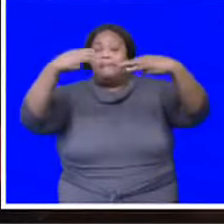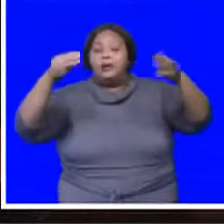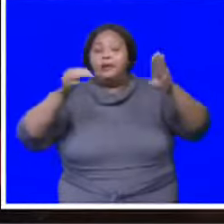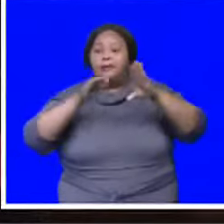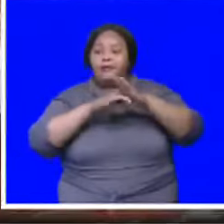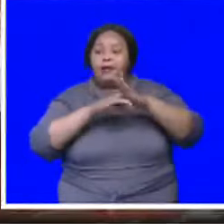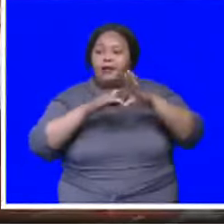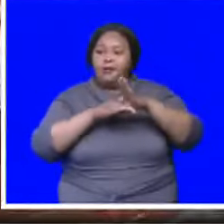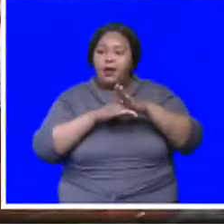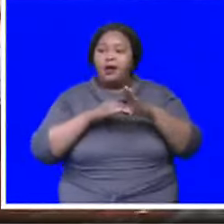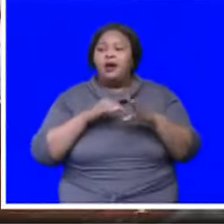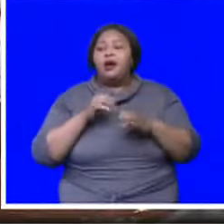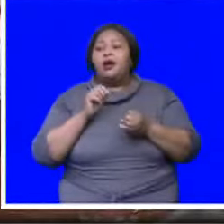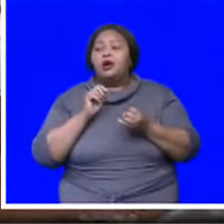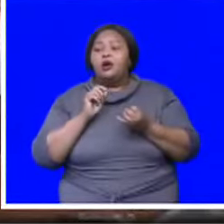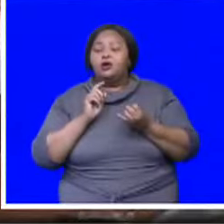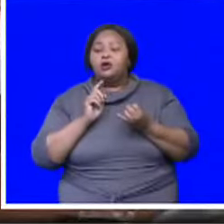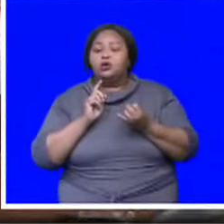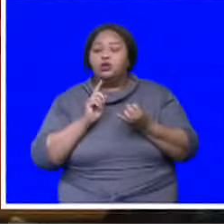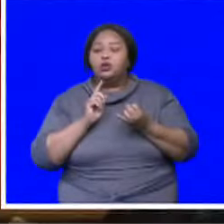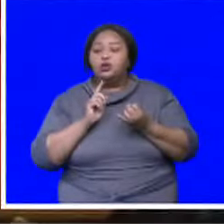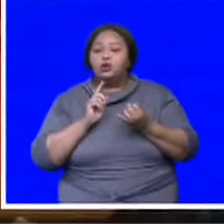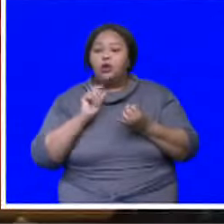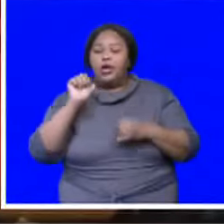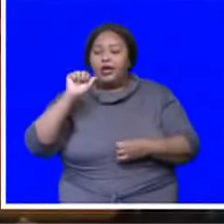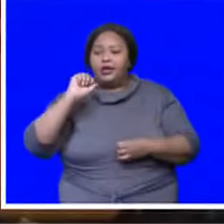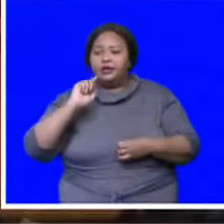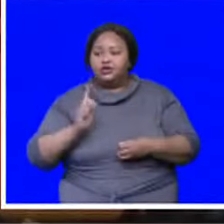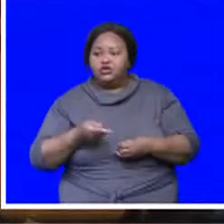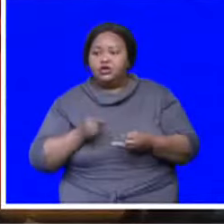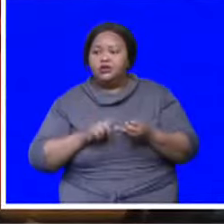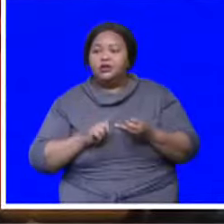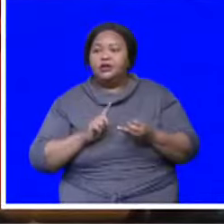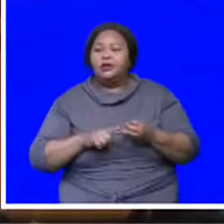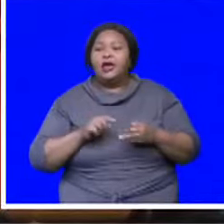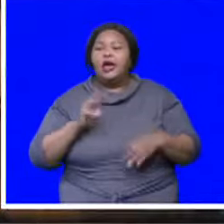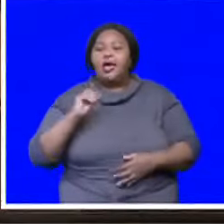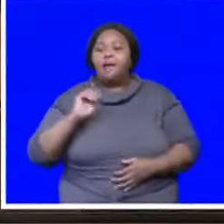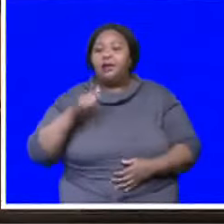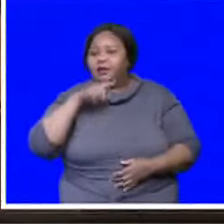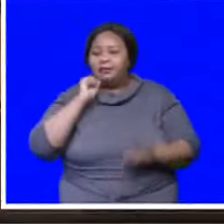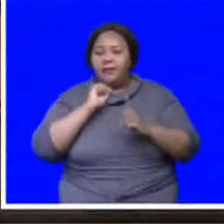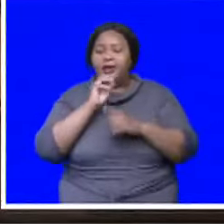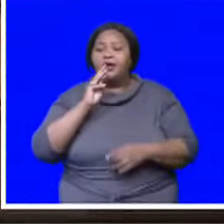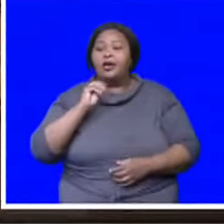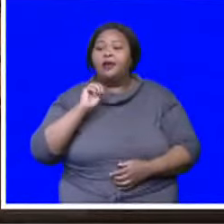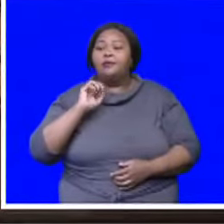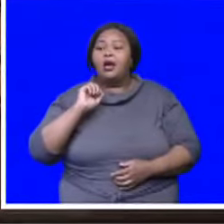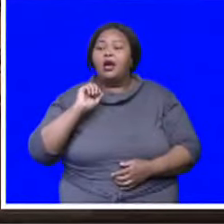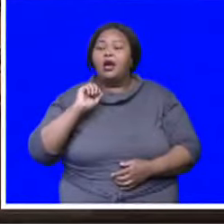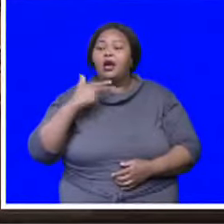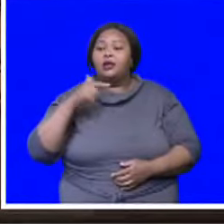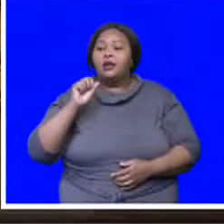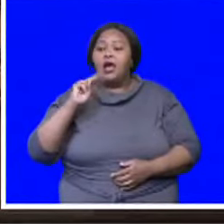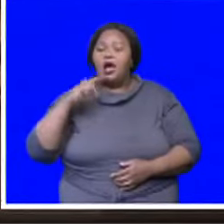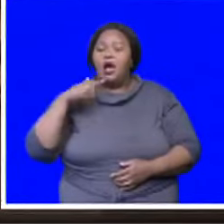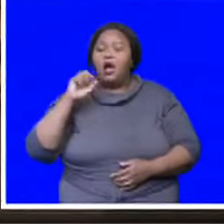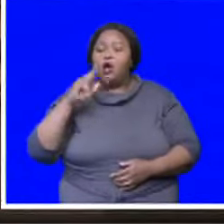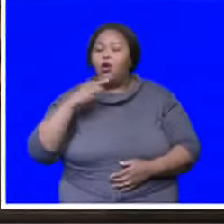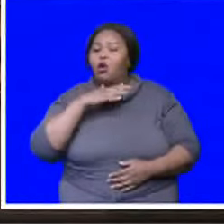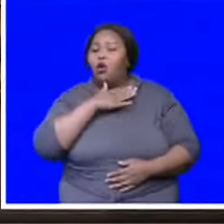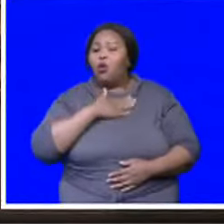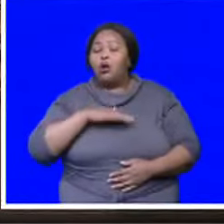Madala Mhlanga and the Attorney General Sifiso Khumalo if reports suggesting that after the sitting, Siphofaneni Member of Parliament will